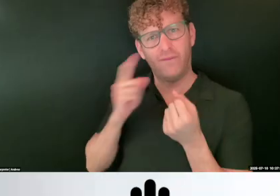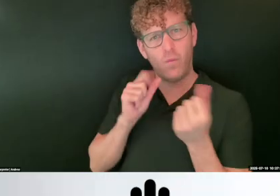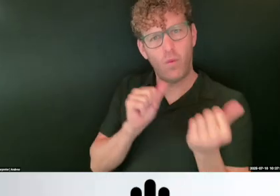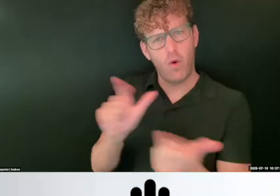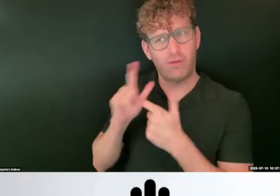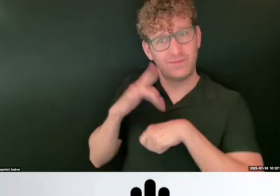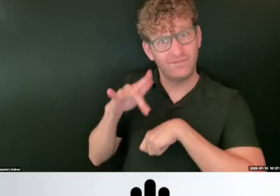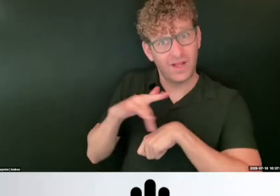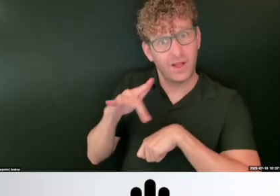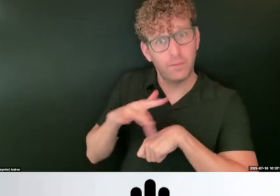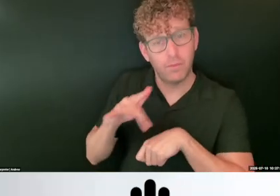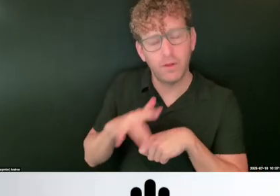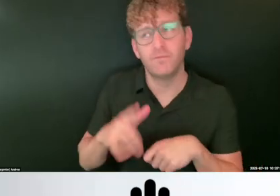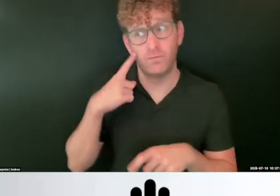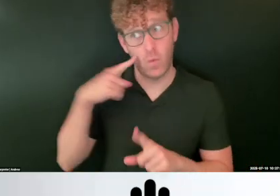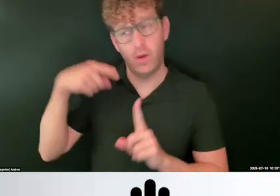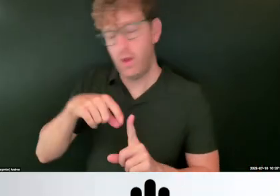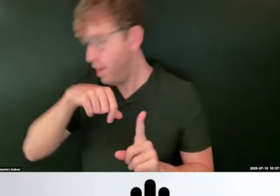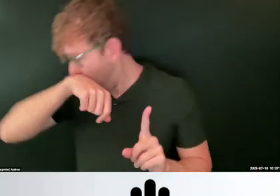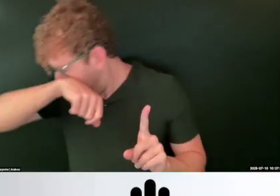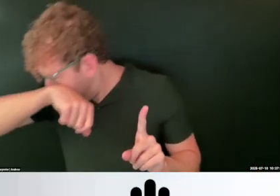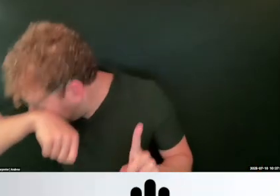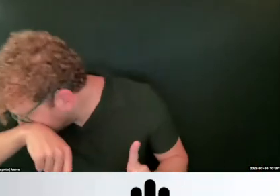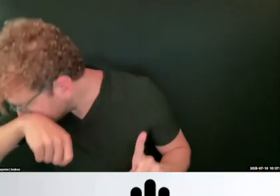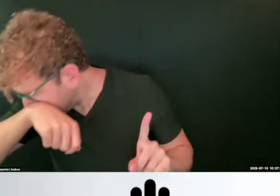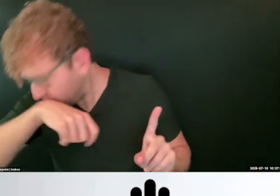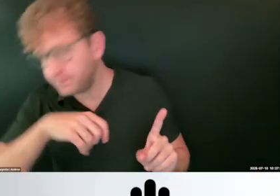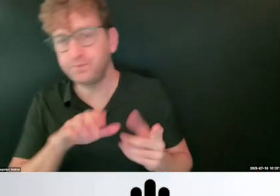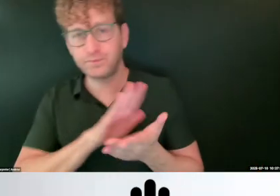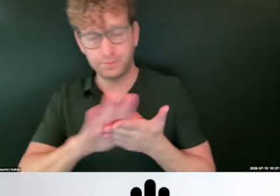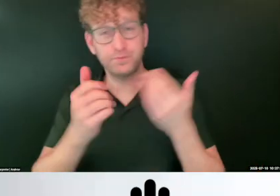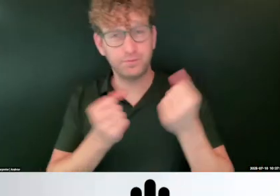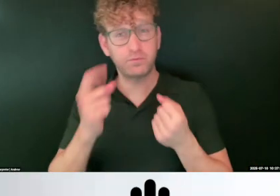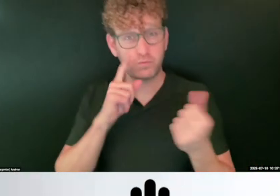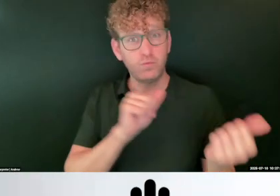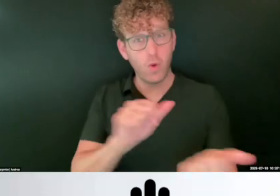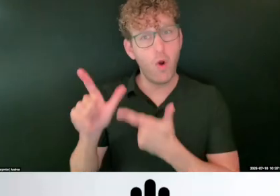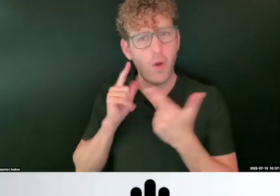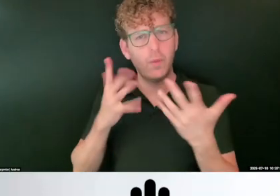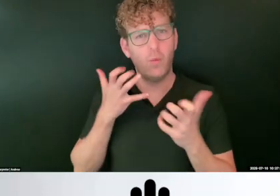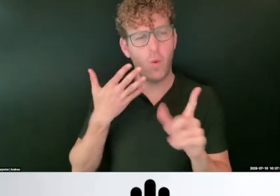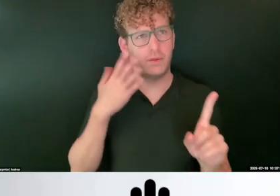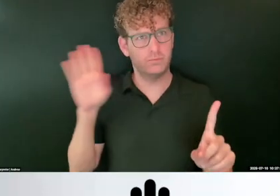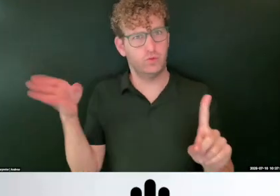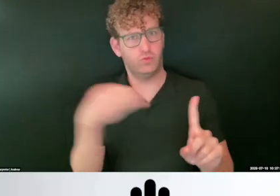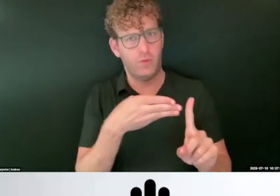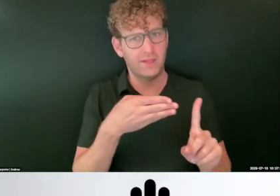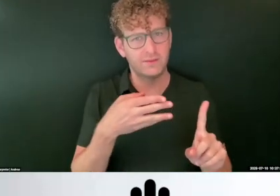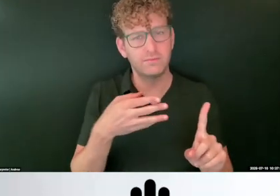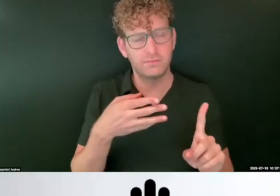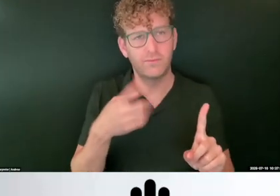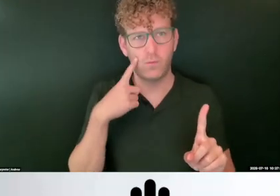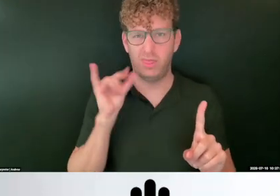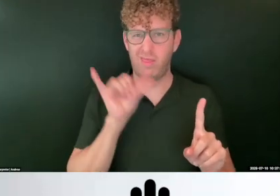We want to direct it towards Clean Cars for All, but it doesn't. It's not 100%. You know, the districts